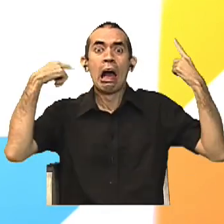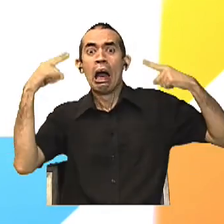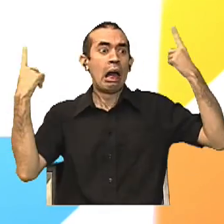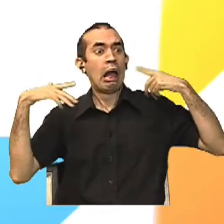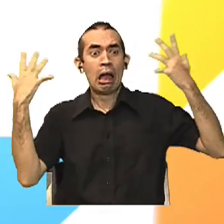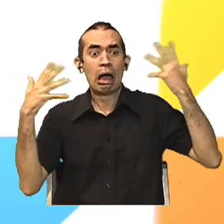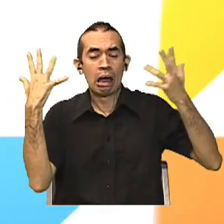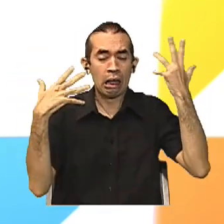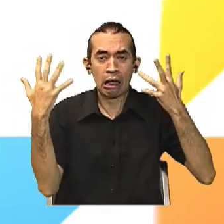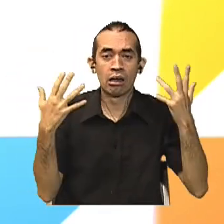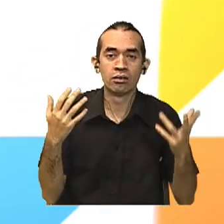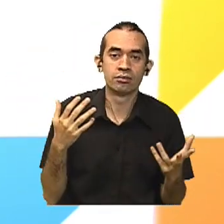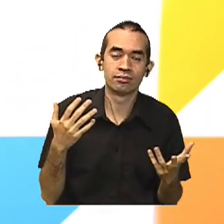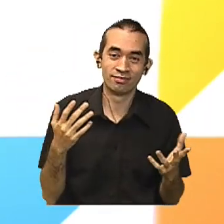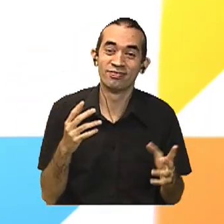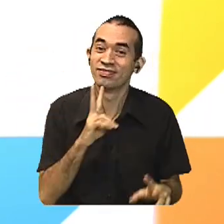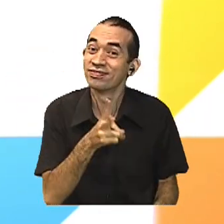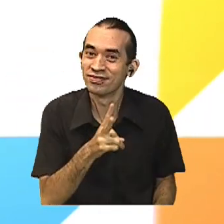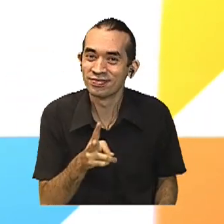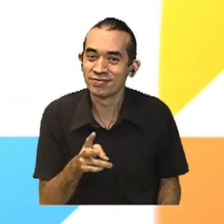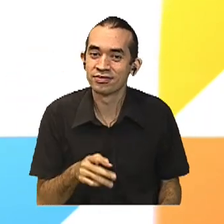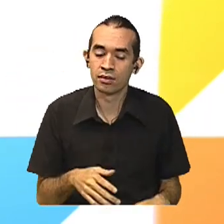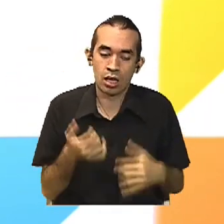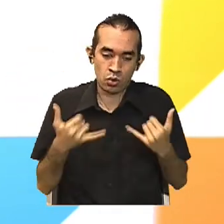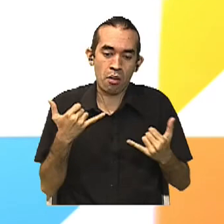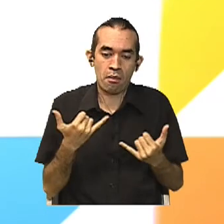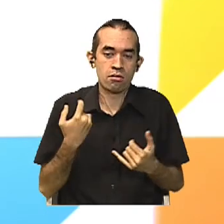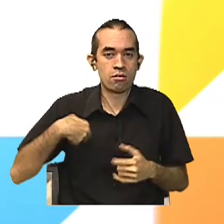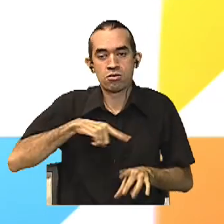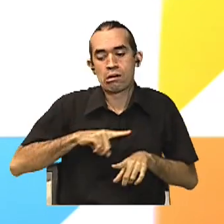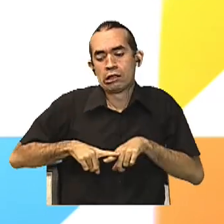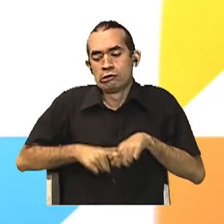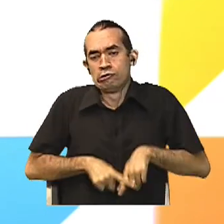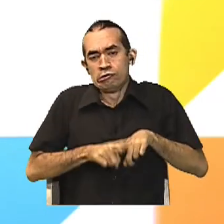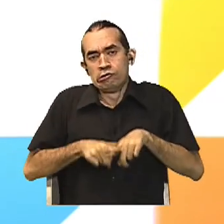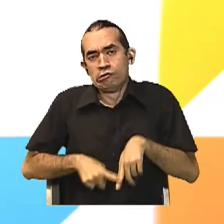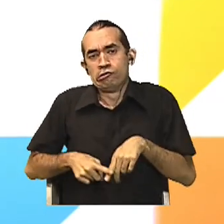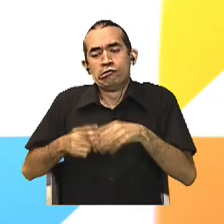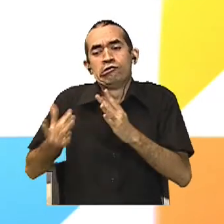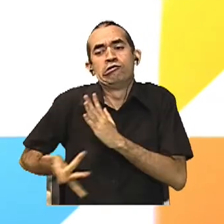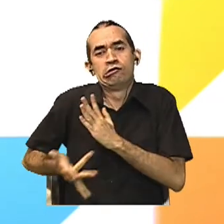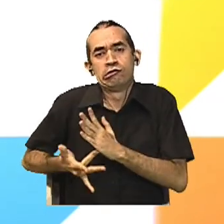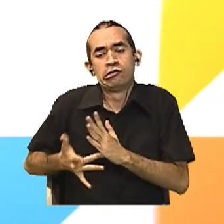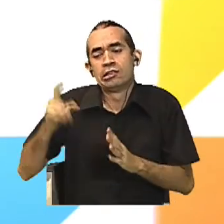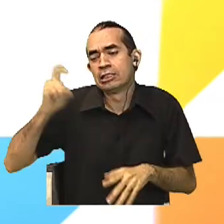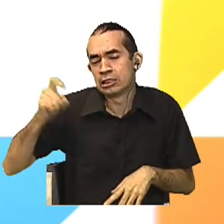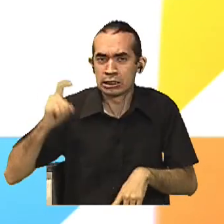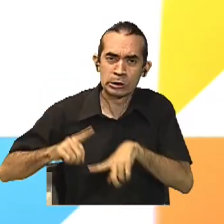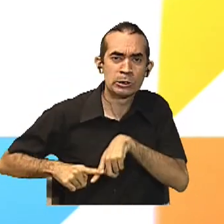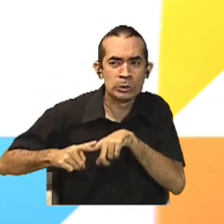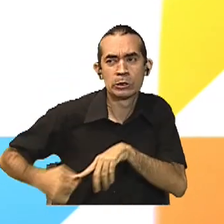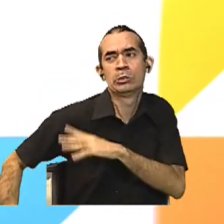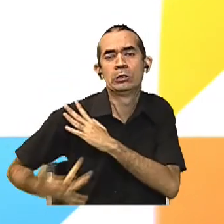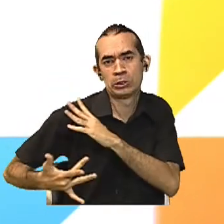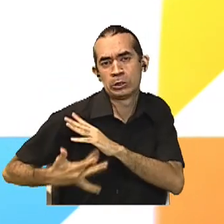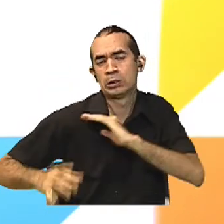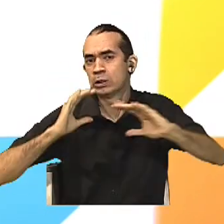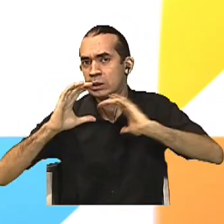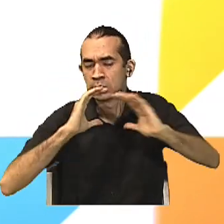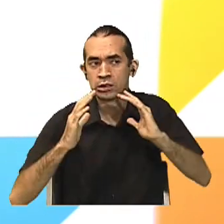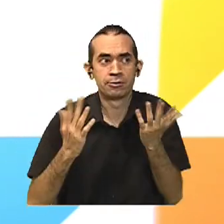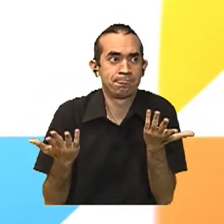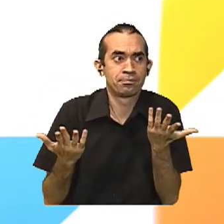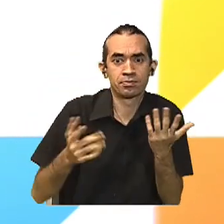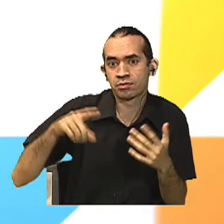right? Because nowadays we depend a lot of technology. We need the technology to communicate